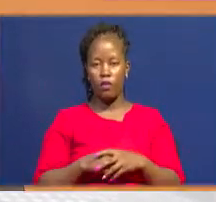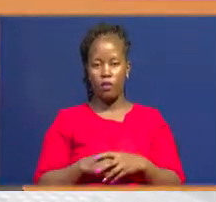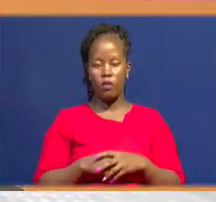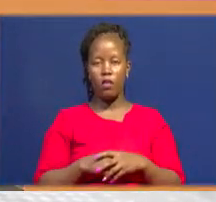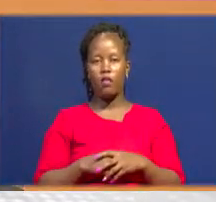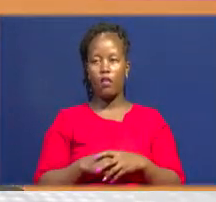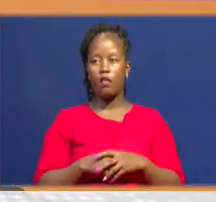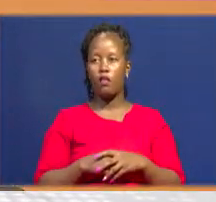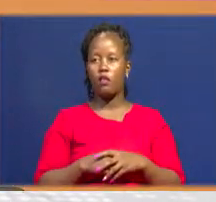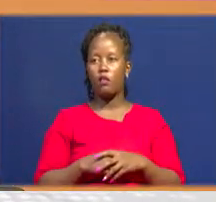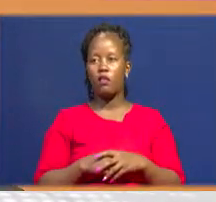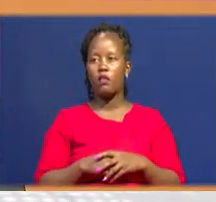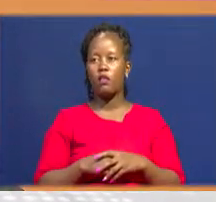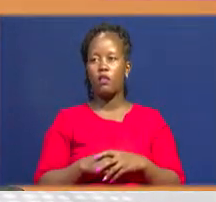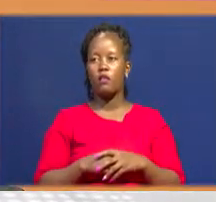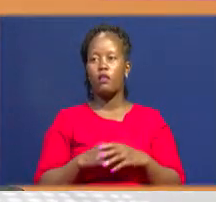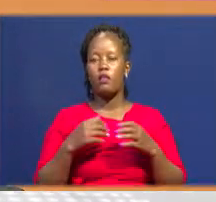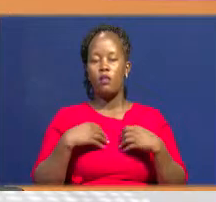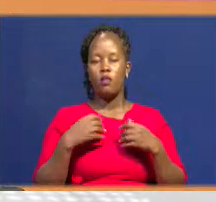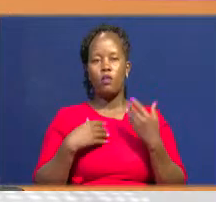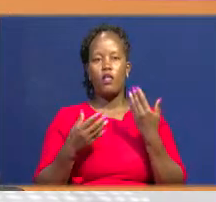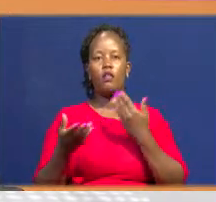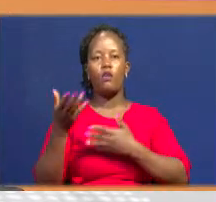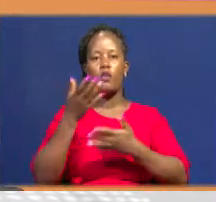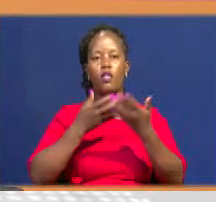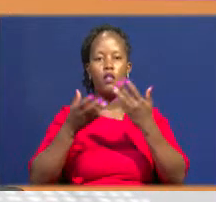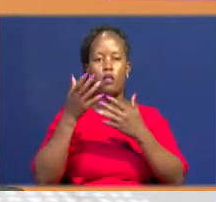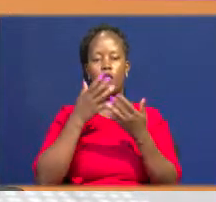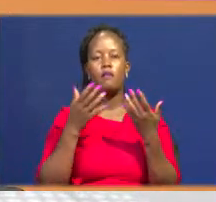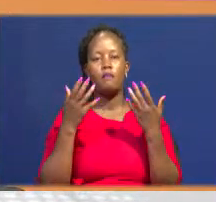Susan. Well, right now, let's get a conversation about the